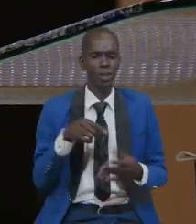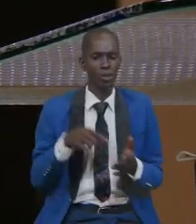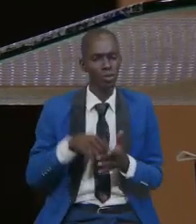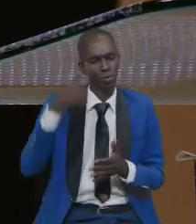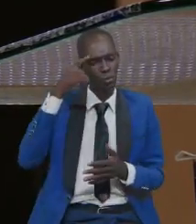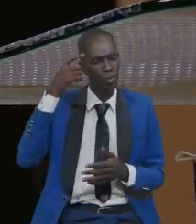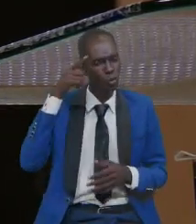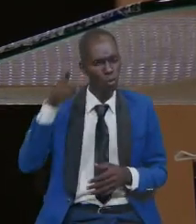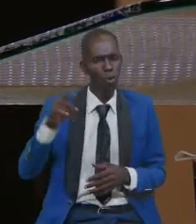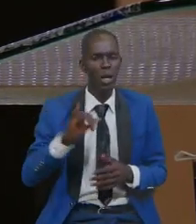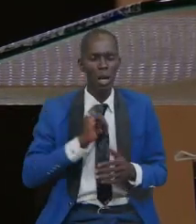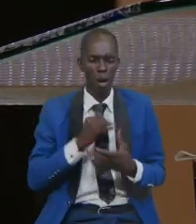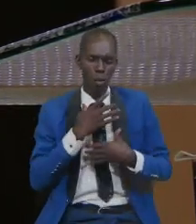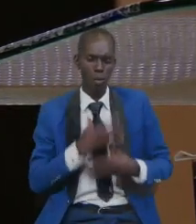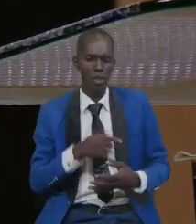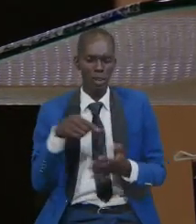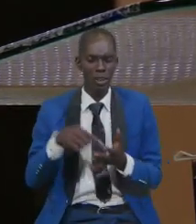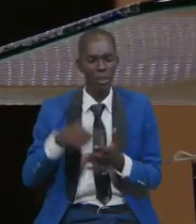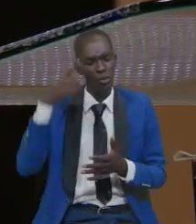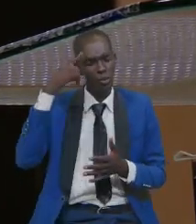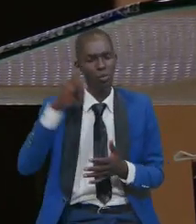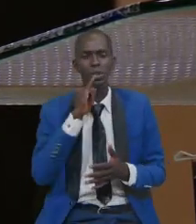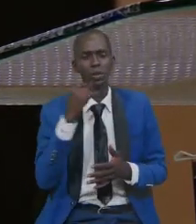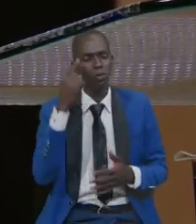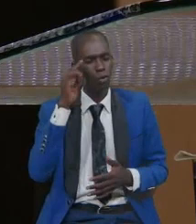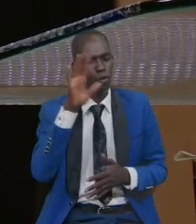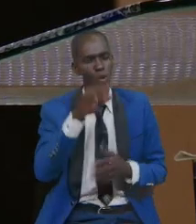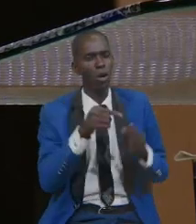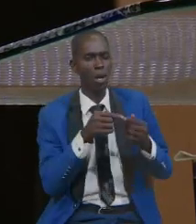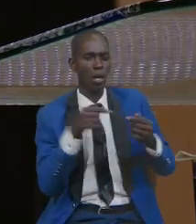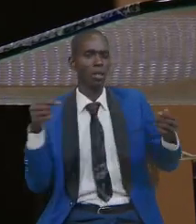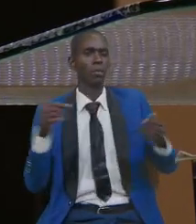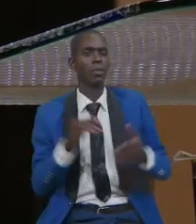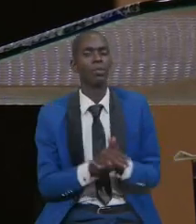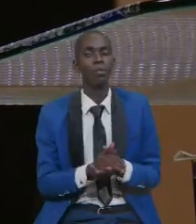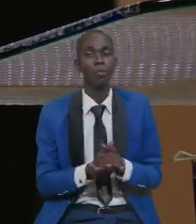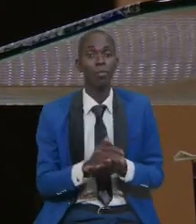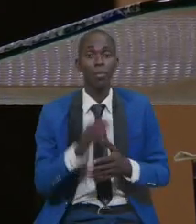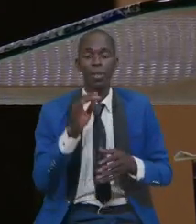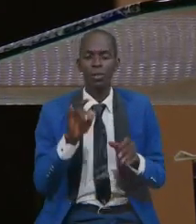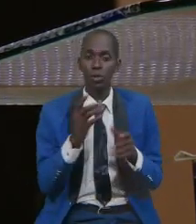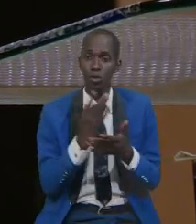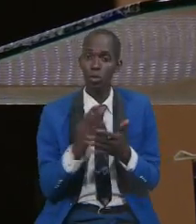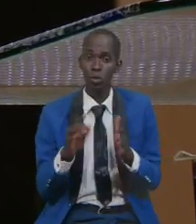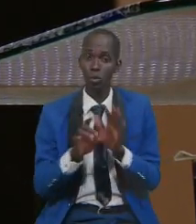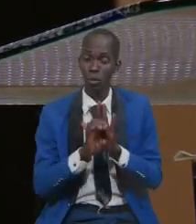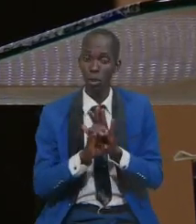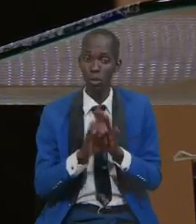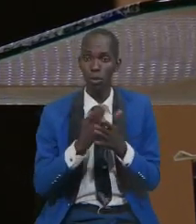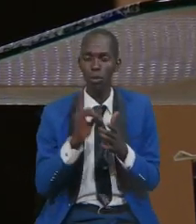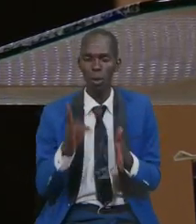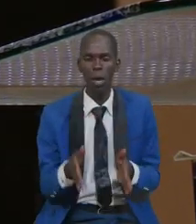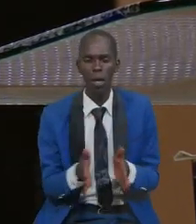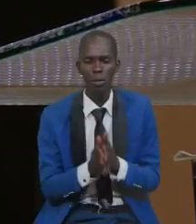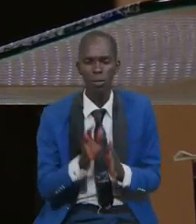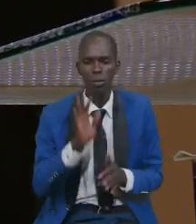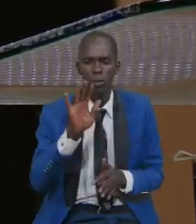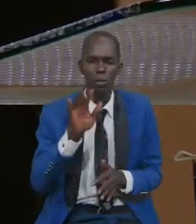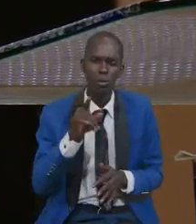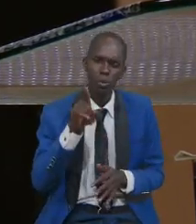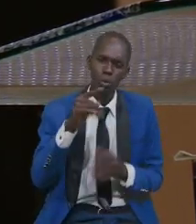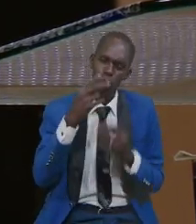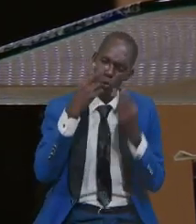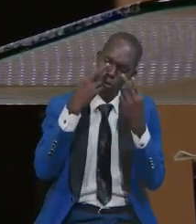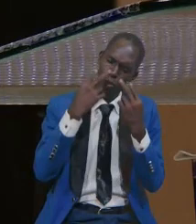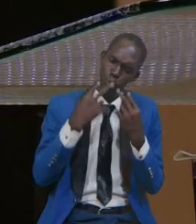sick and you say, hello, how are you, from your voice, are you sick? They say, no,